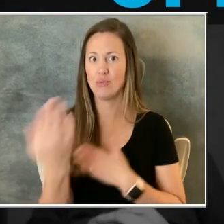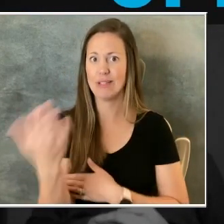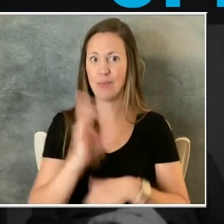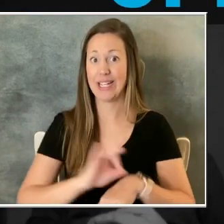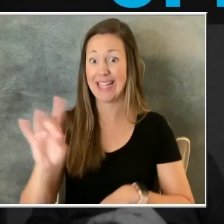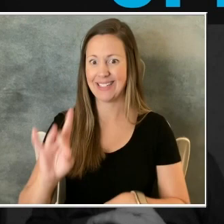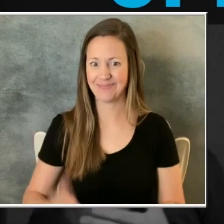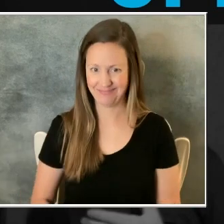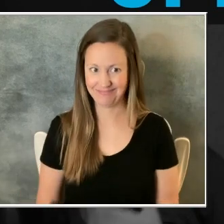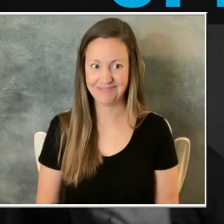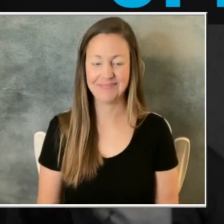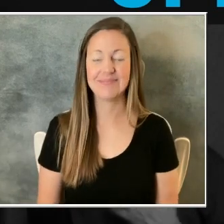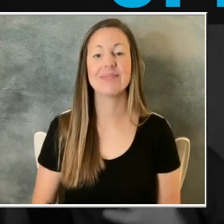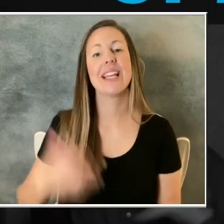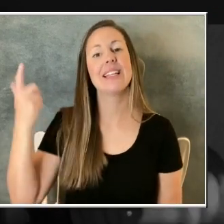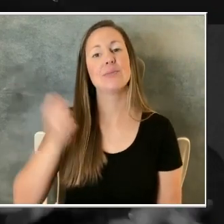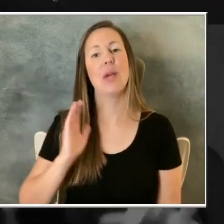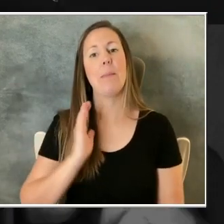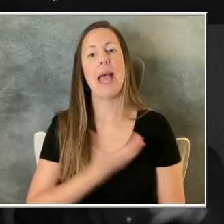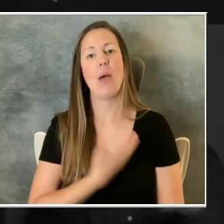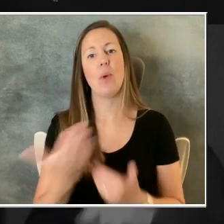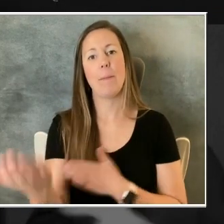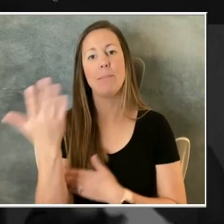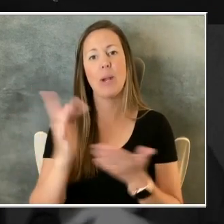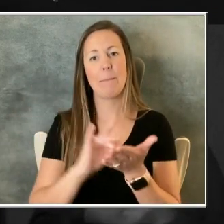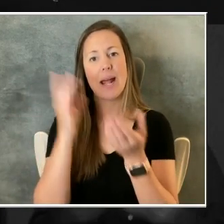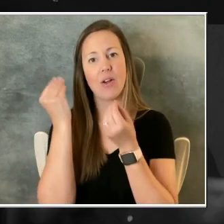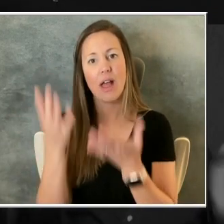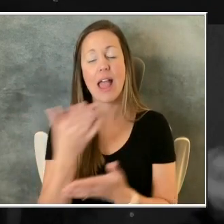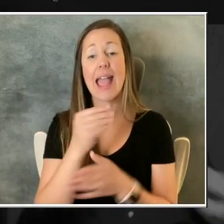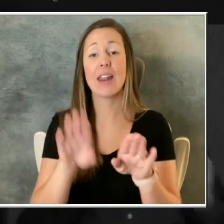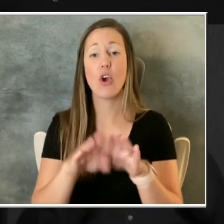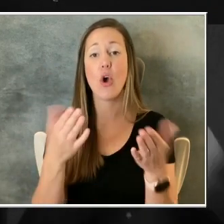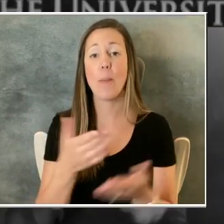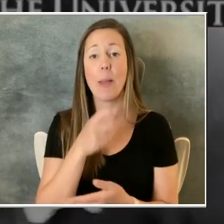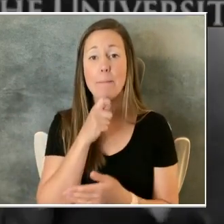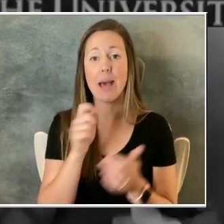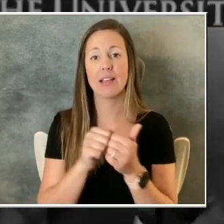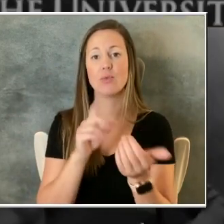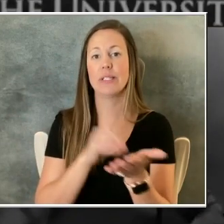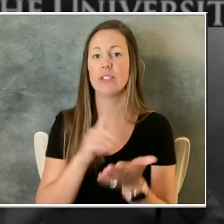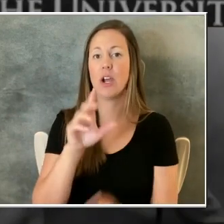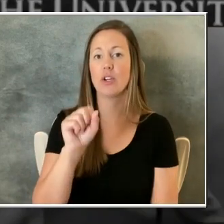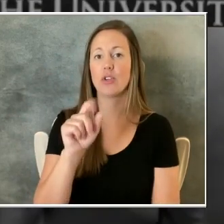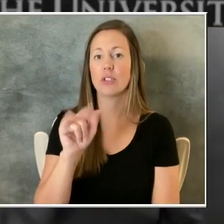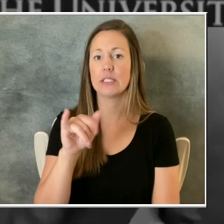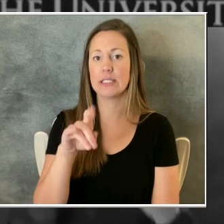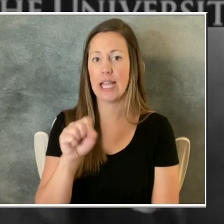Subscribe to our Morning Medical Update and Open Mics with Dr. Stites podcast.